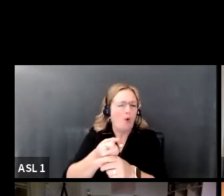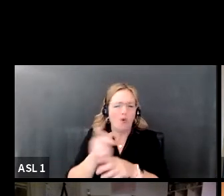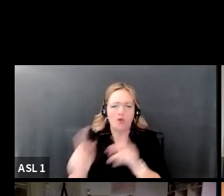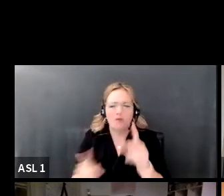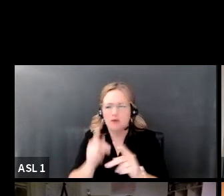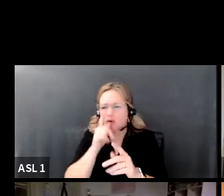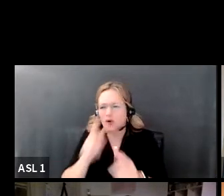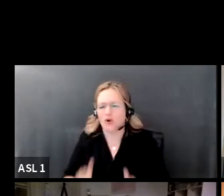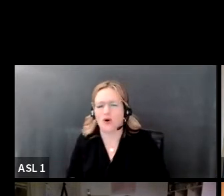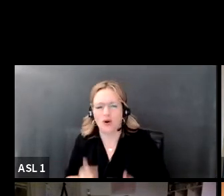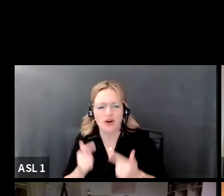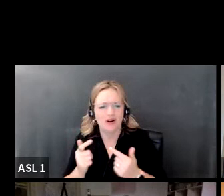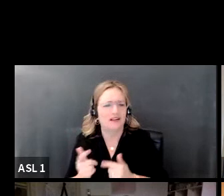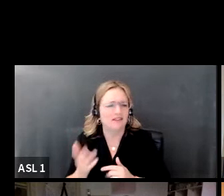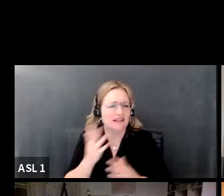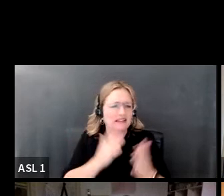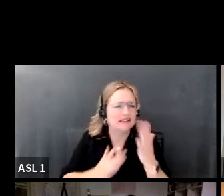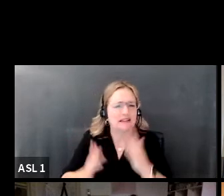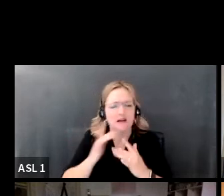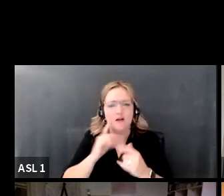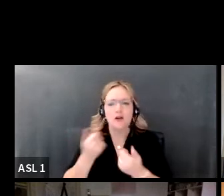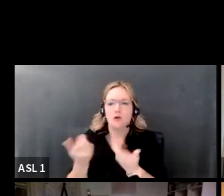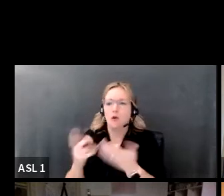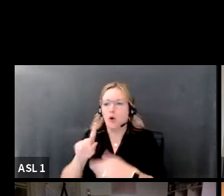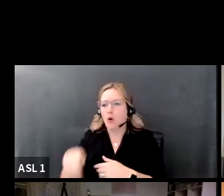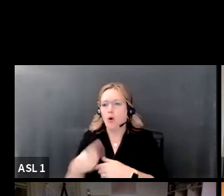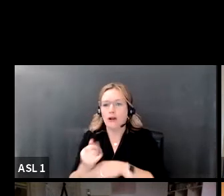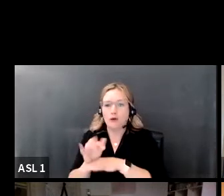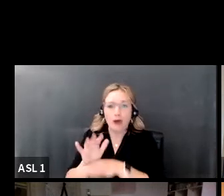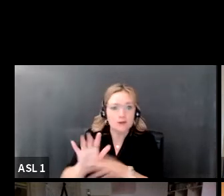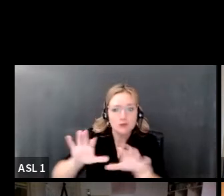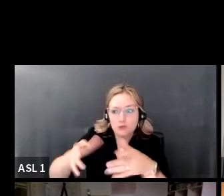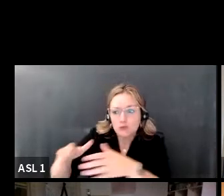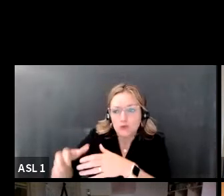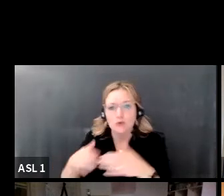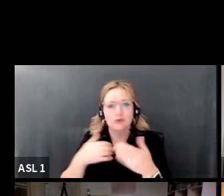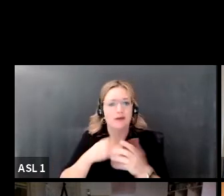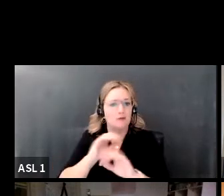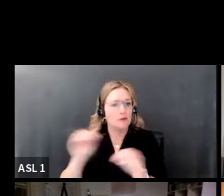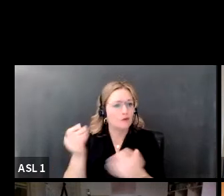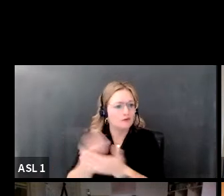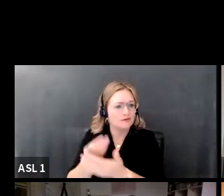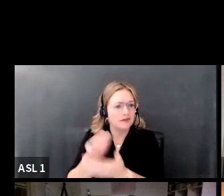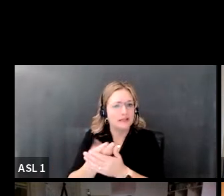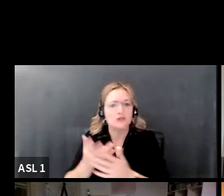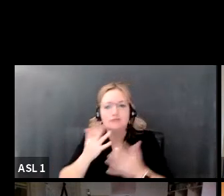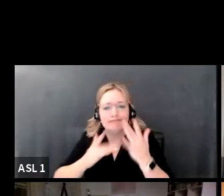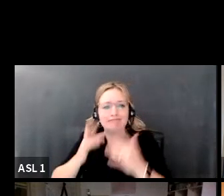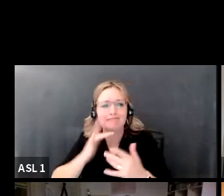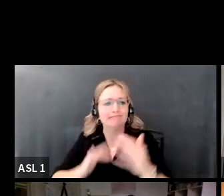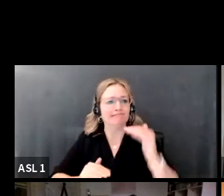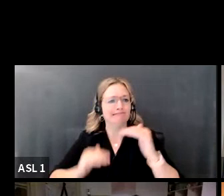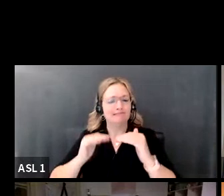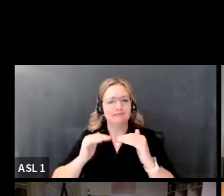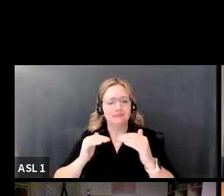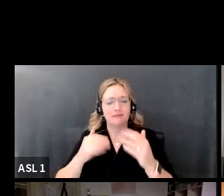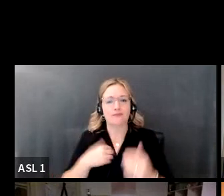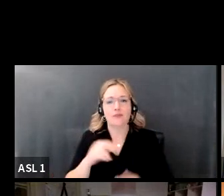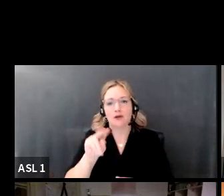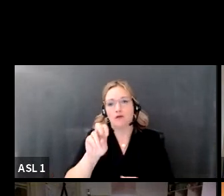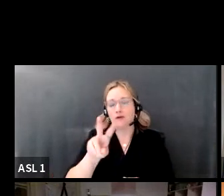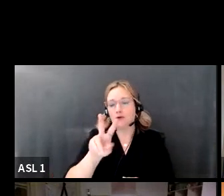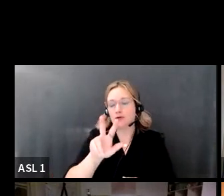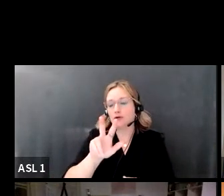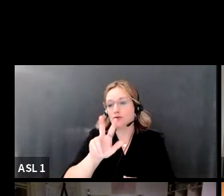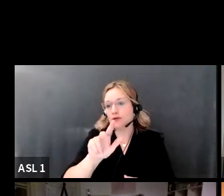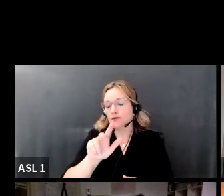precarity and with only grassroots groups with absolutely zero funding whatsoever to fill the gaps on november 23 2020